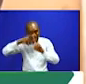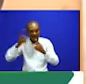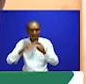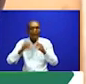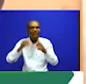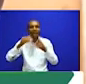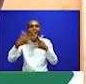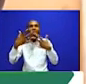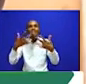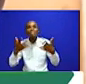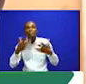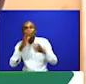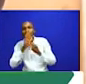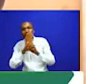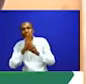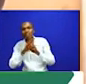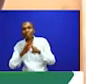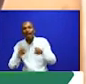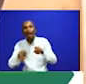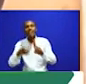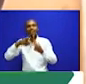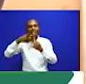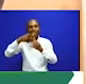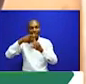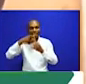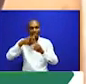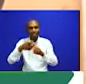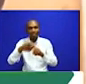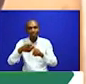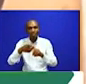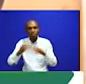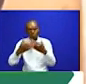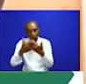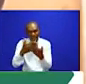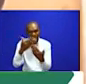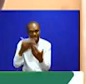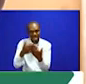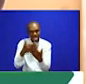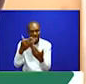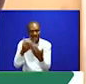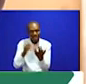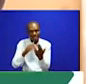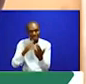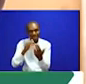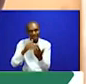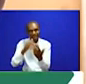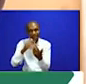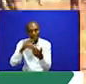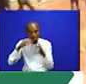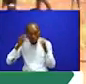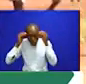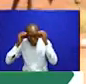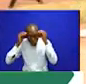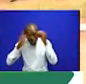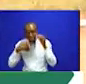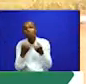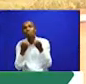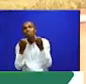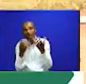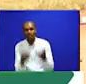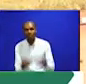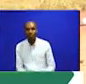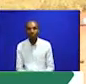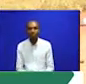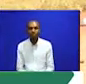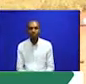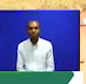Nevin to Vinde, we meant we take care of Avana Vara Bangi. Kuruase County